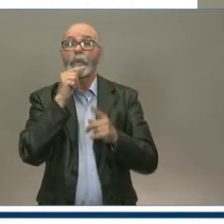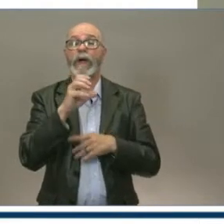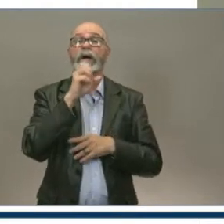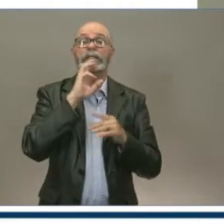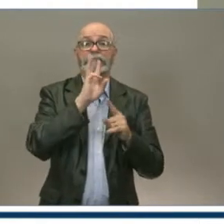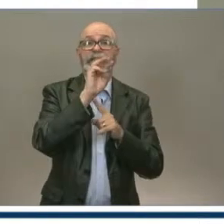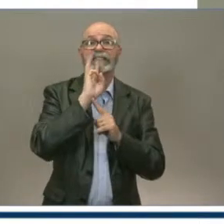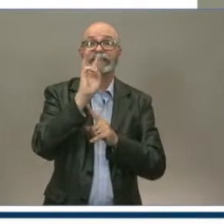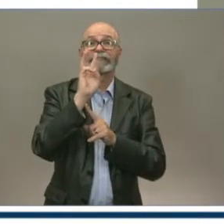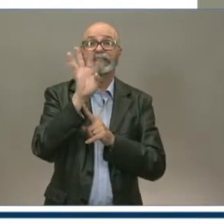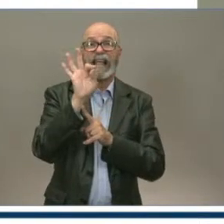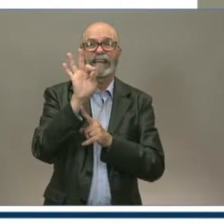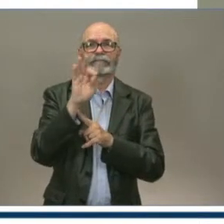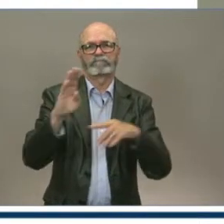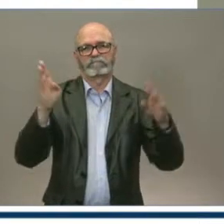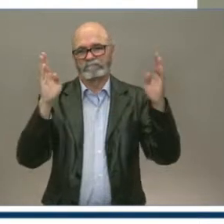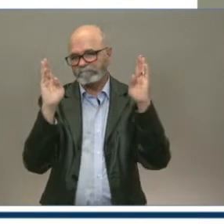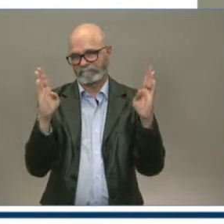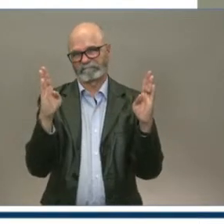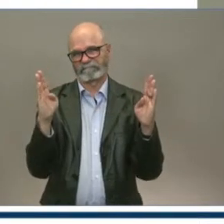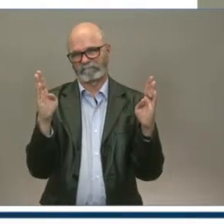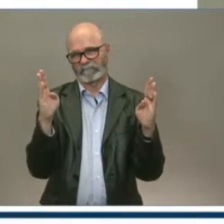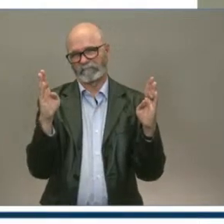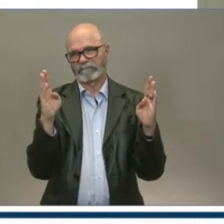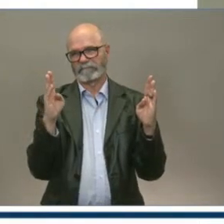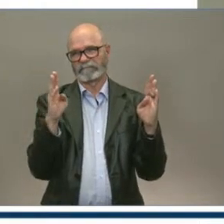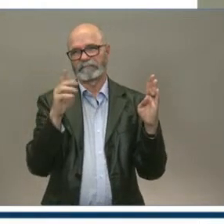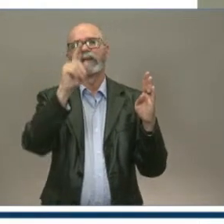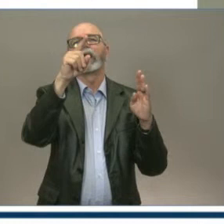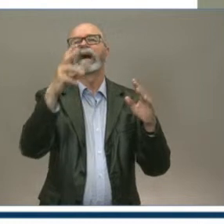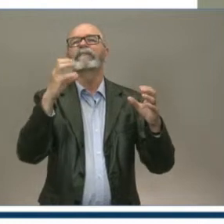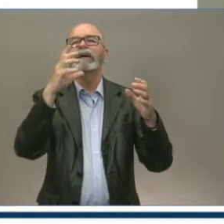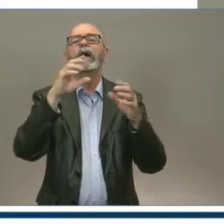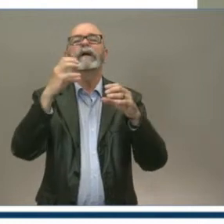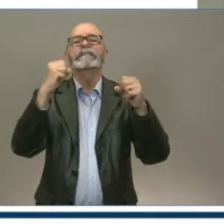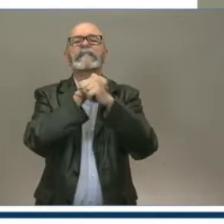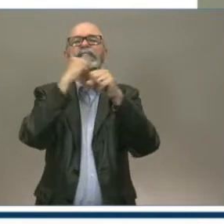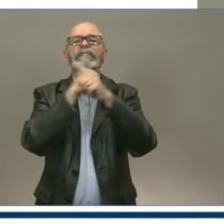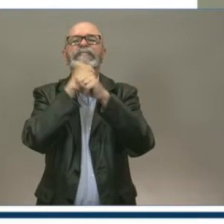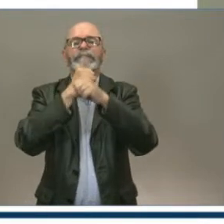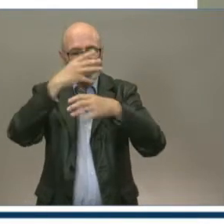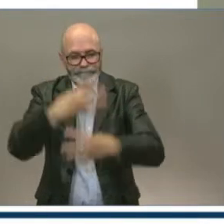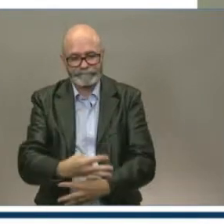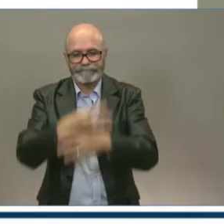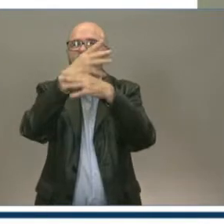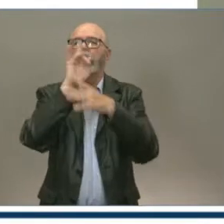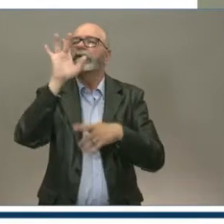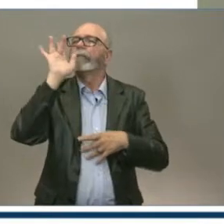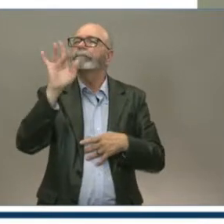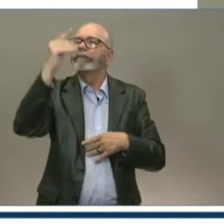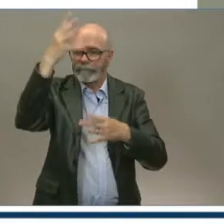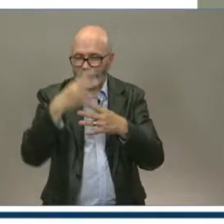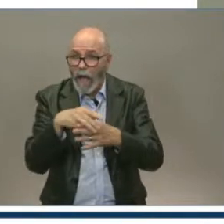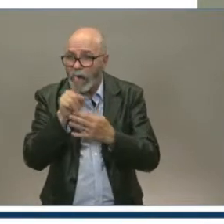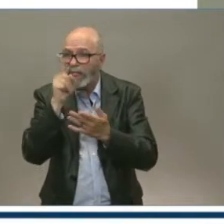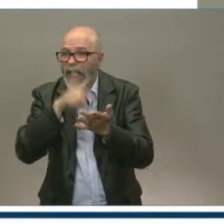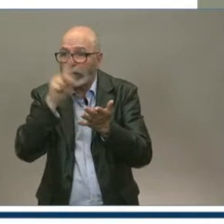can come up with that pretty quickly. But it is substantially larger than the 70 to 74 or 75